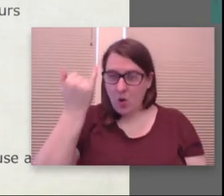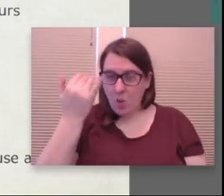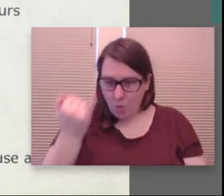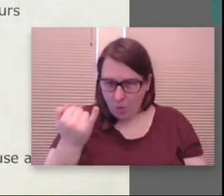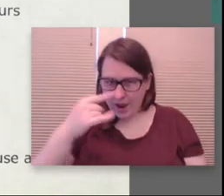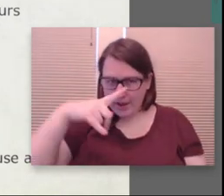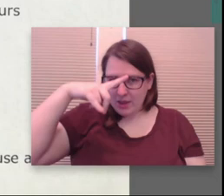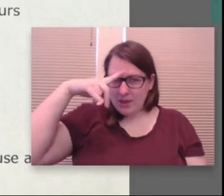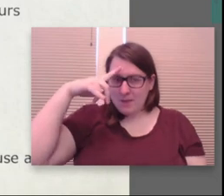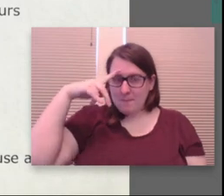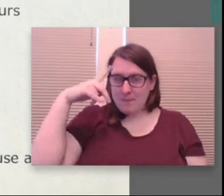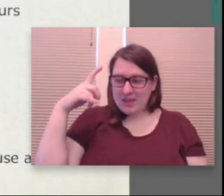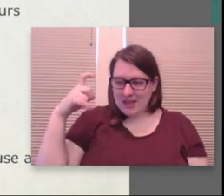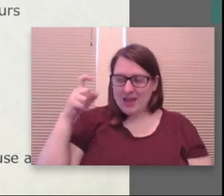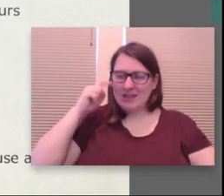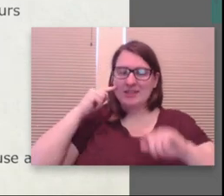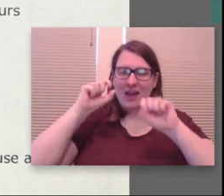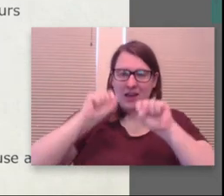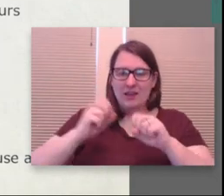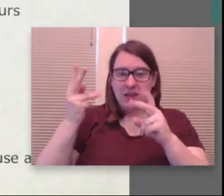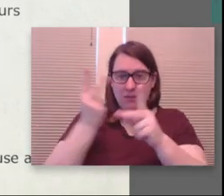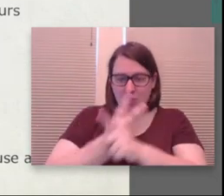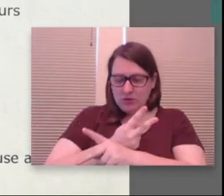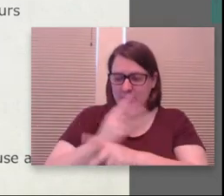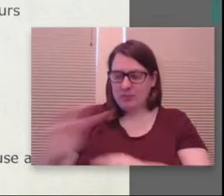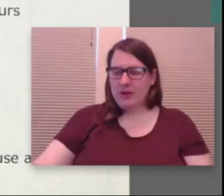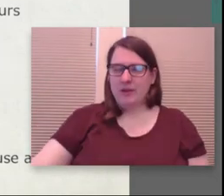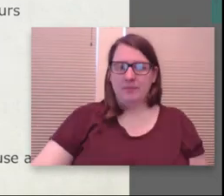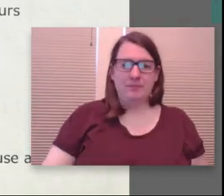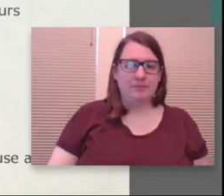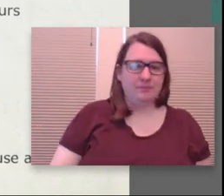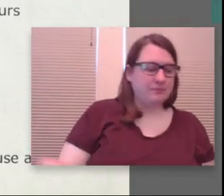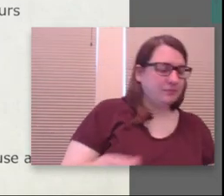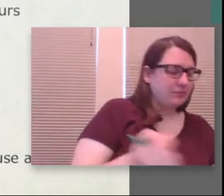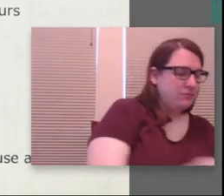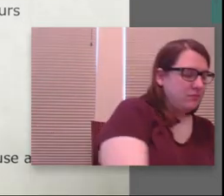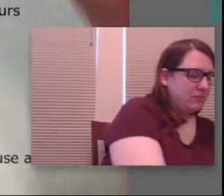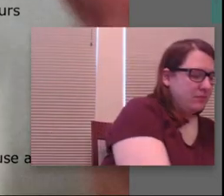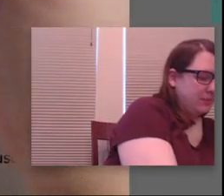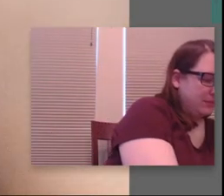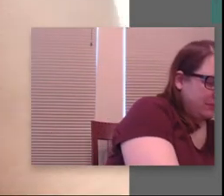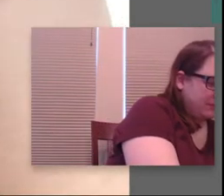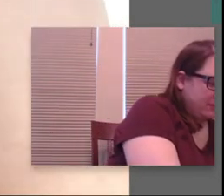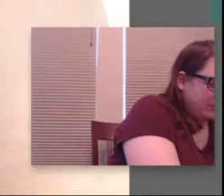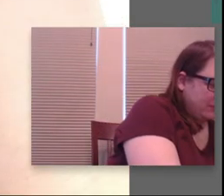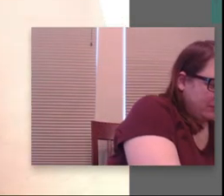1. Why? Because I can multiply